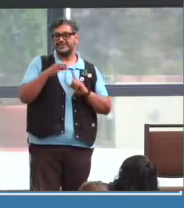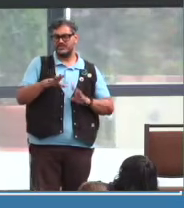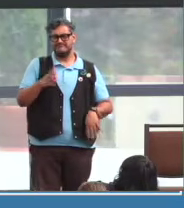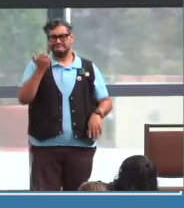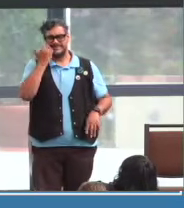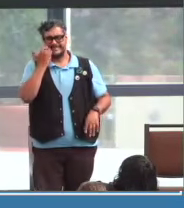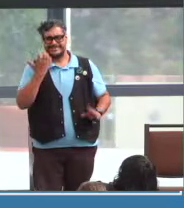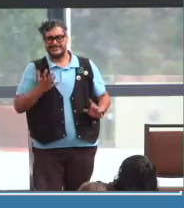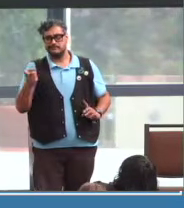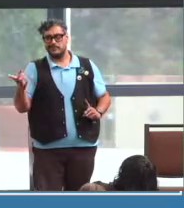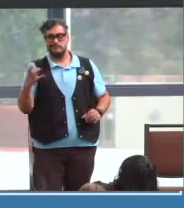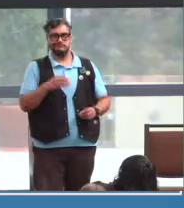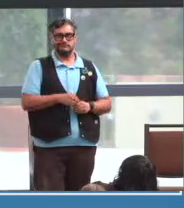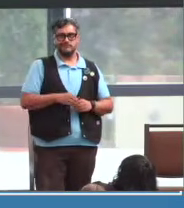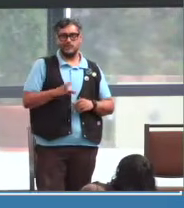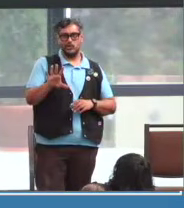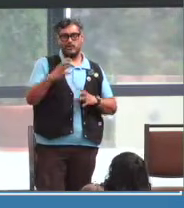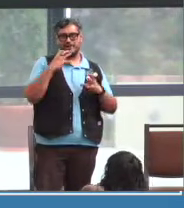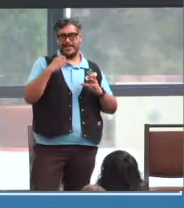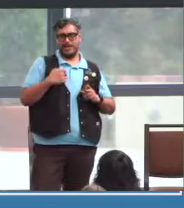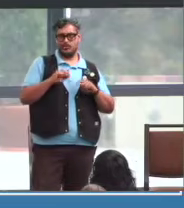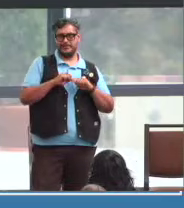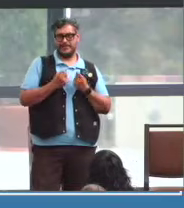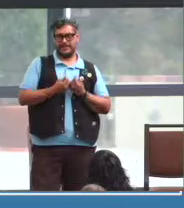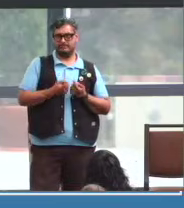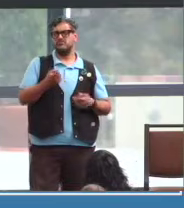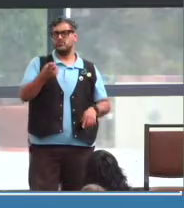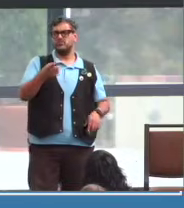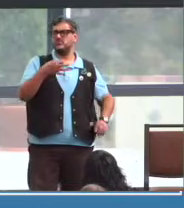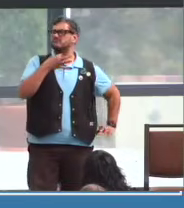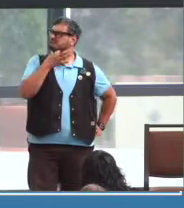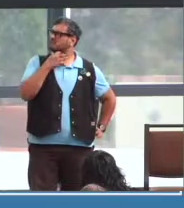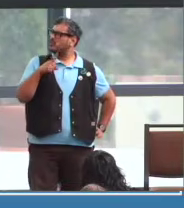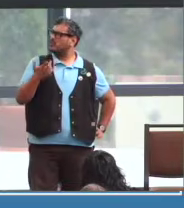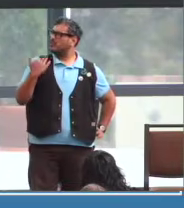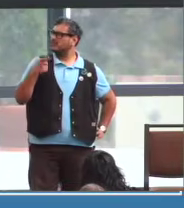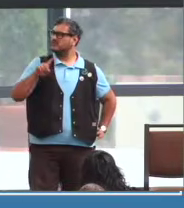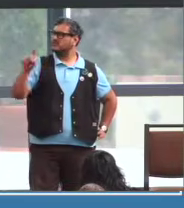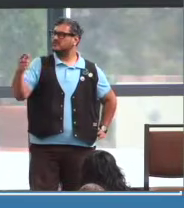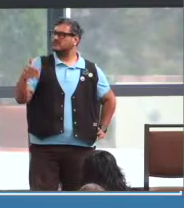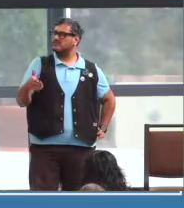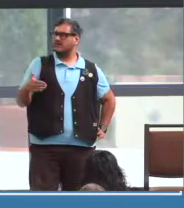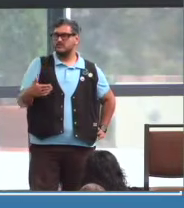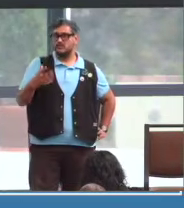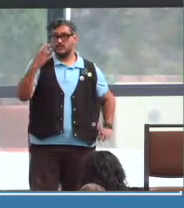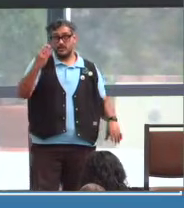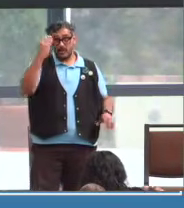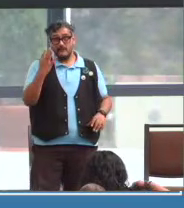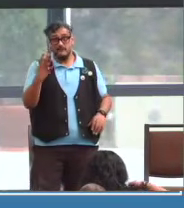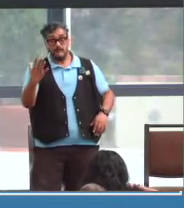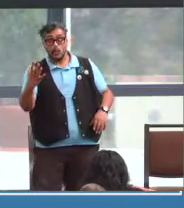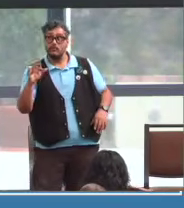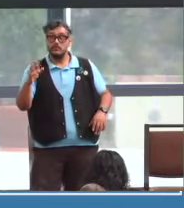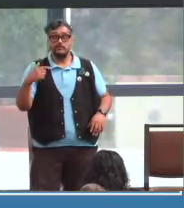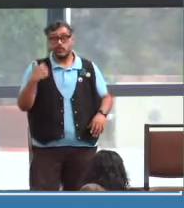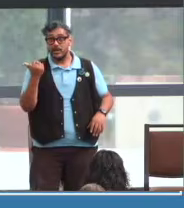part of the care team, and you want to ask yourself when you last went. Make sure you inform your dentist that you have a diagnosis